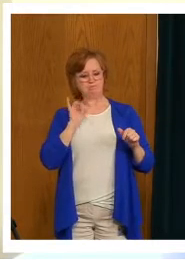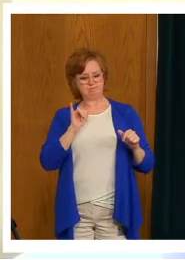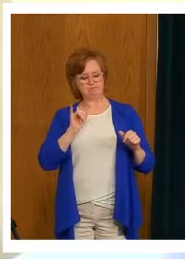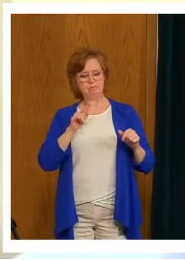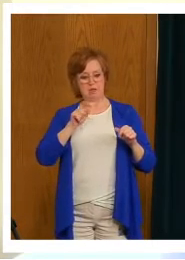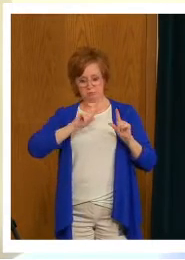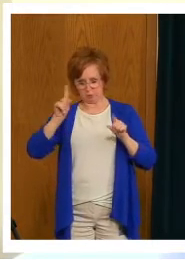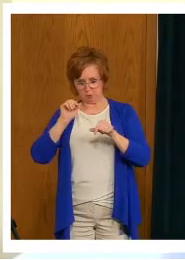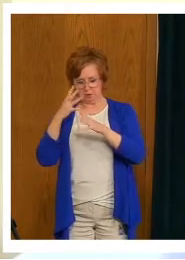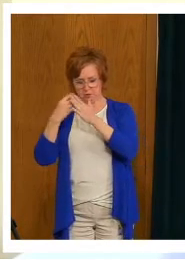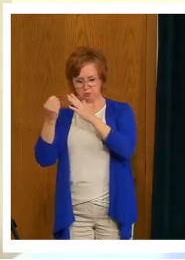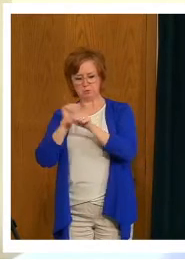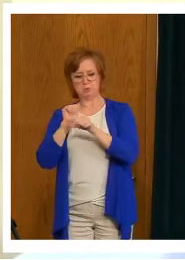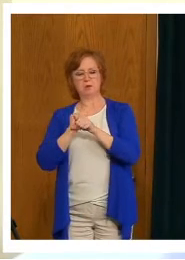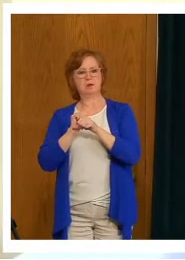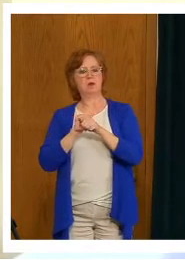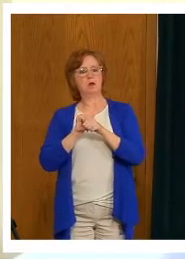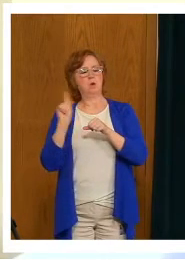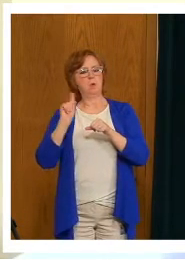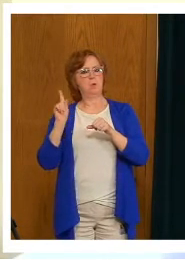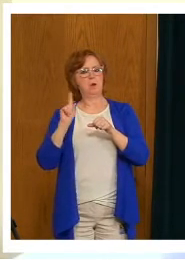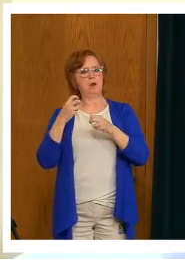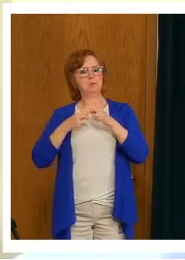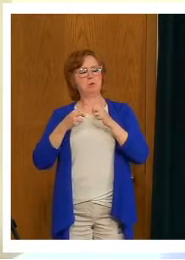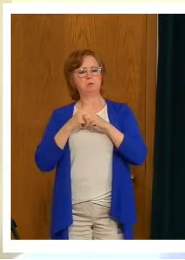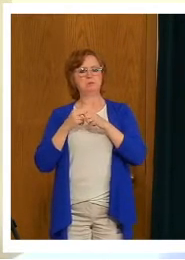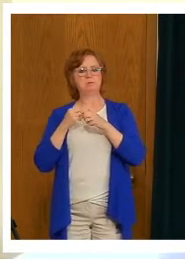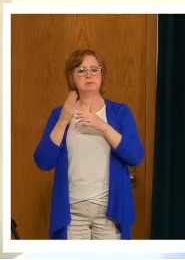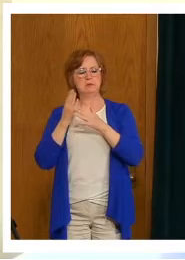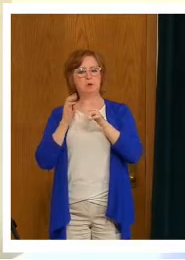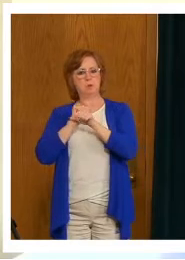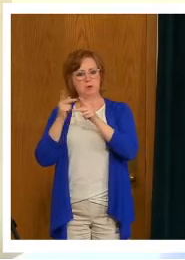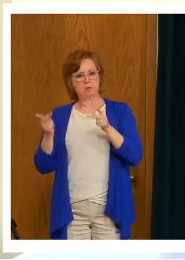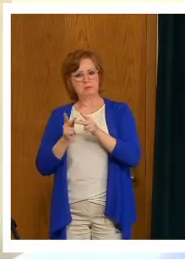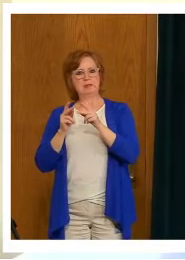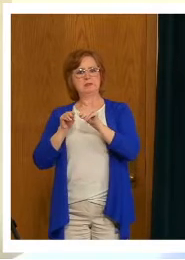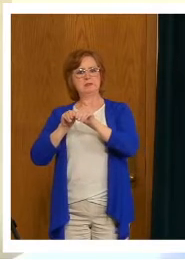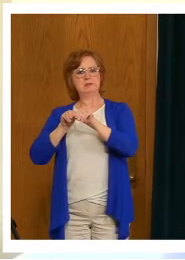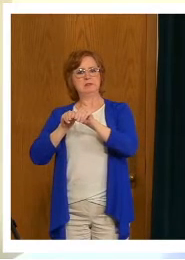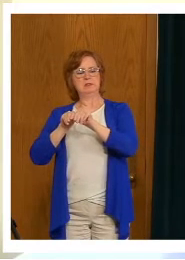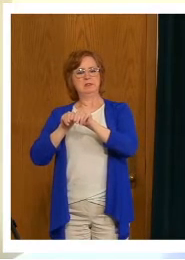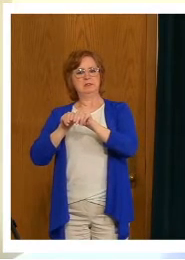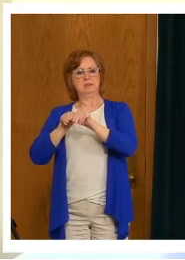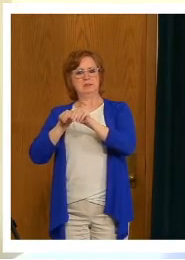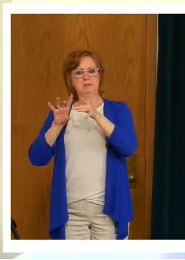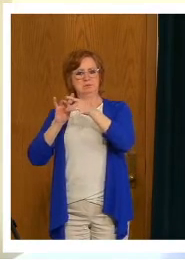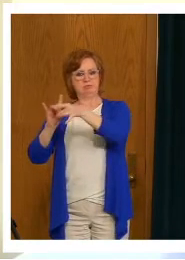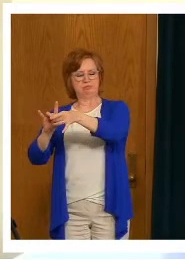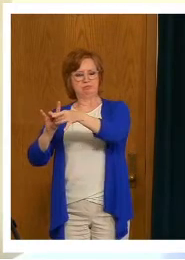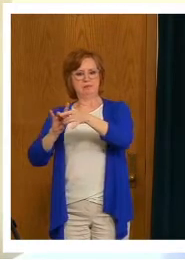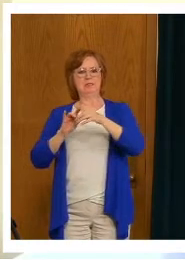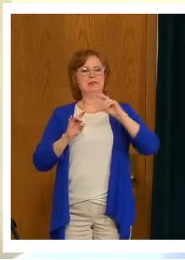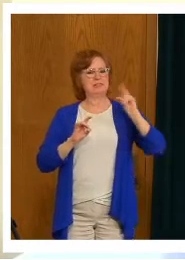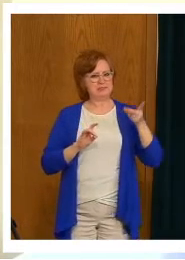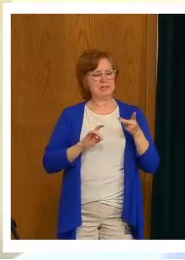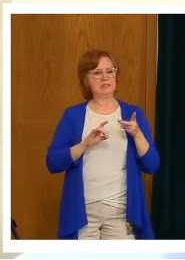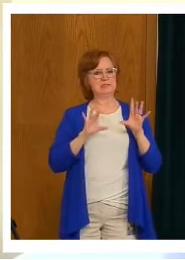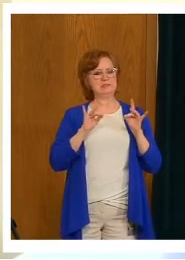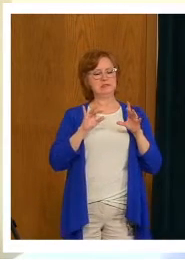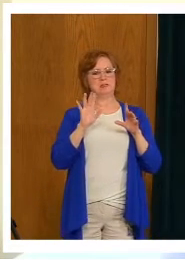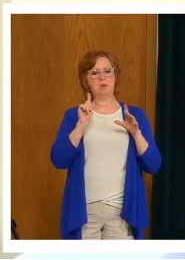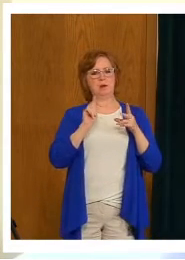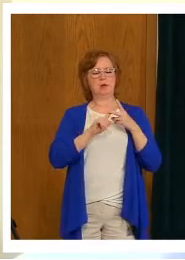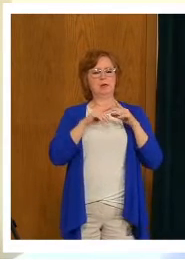cases in workplaces, and then secondary household transmission. And the best way to prevent that, obviously follow the